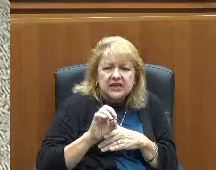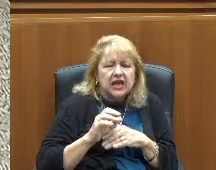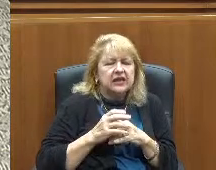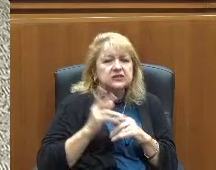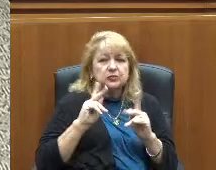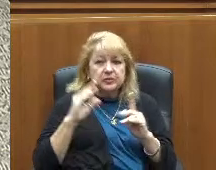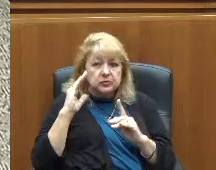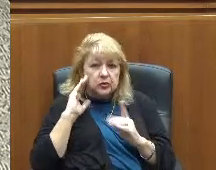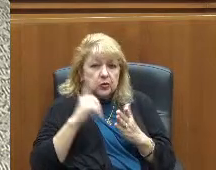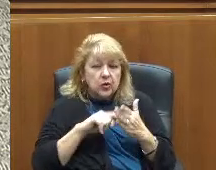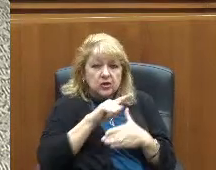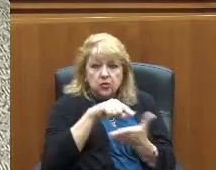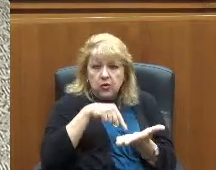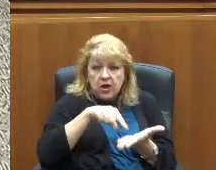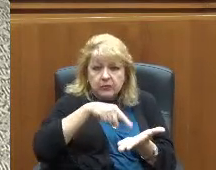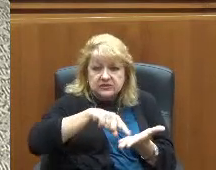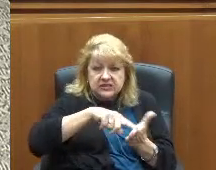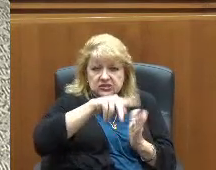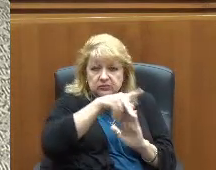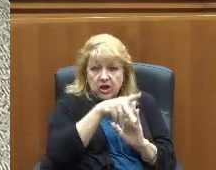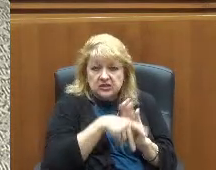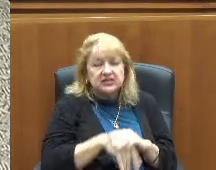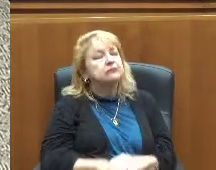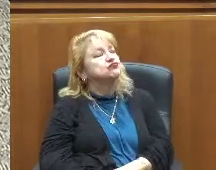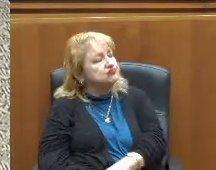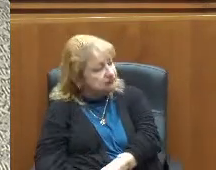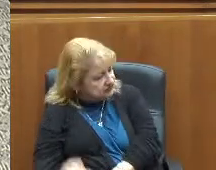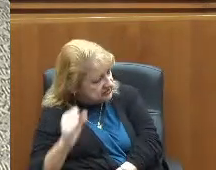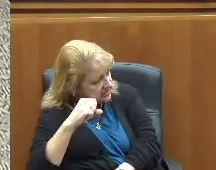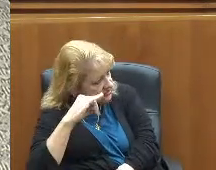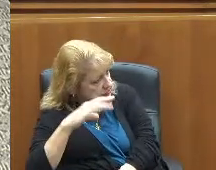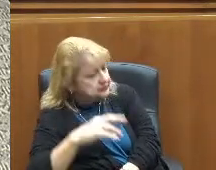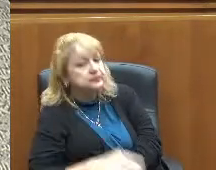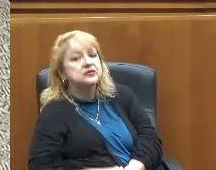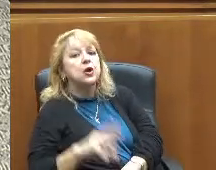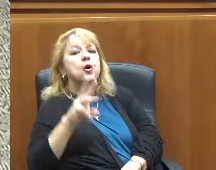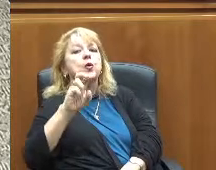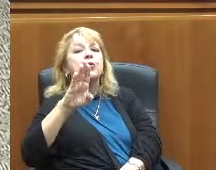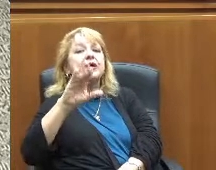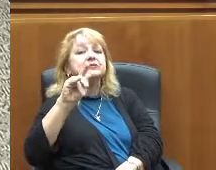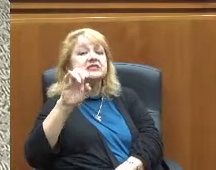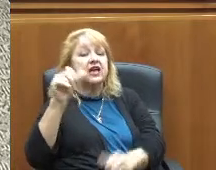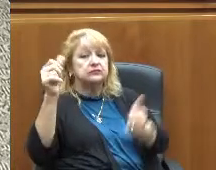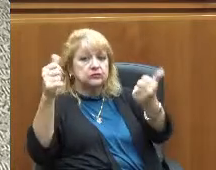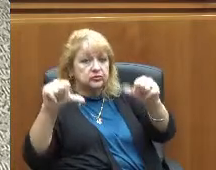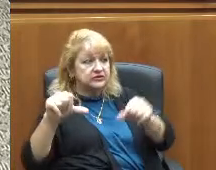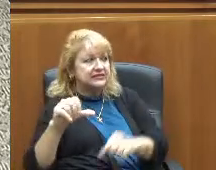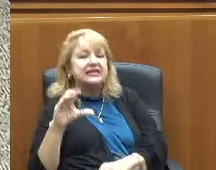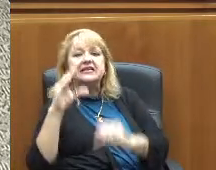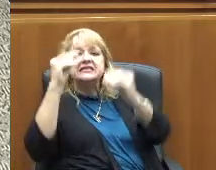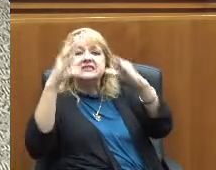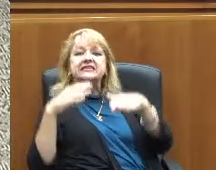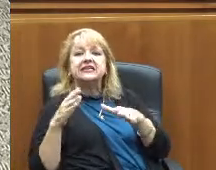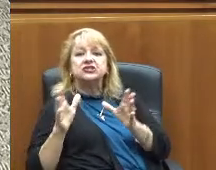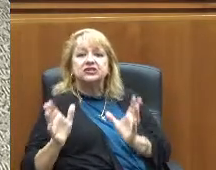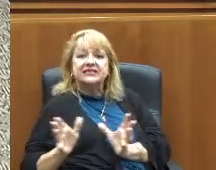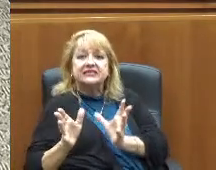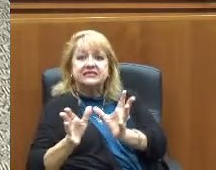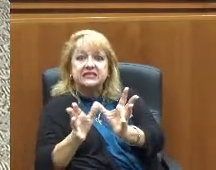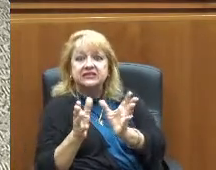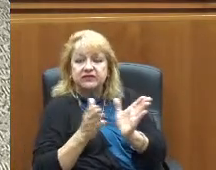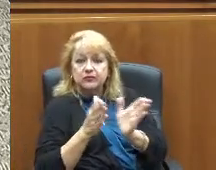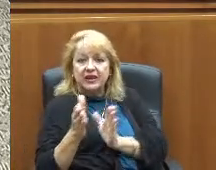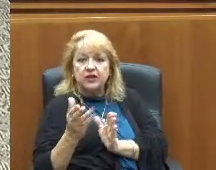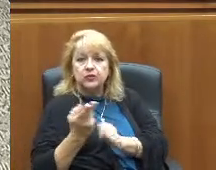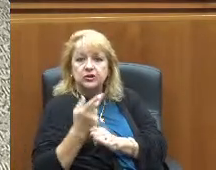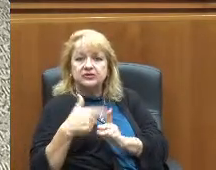know what your compensation policy is? Yes, sir. We have on our website our teacher incentive plan, and we